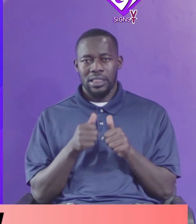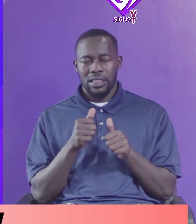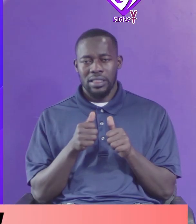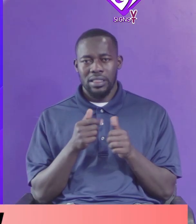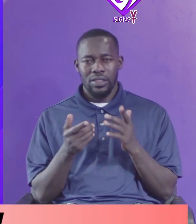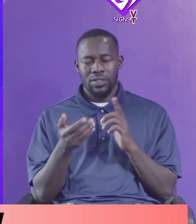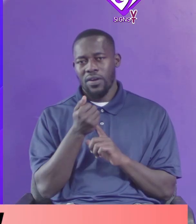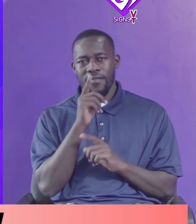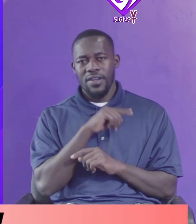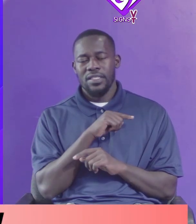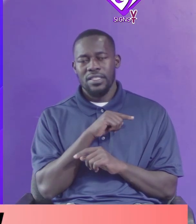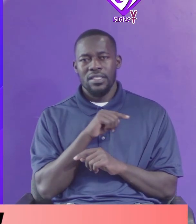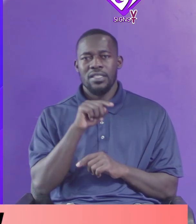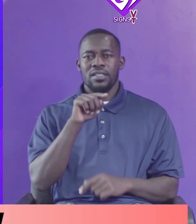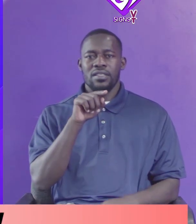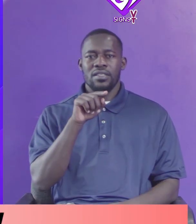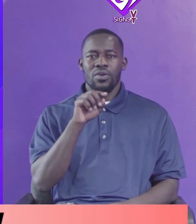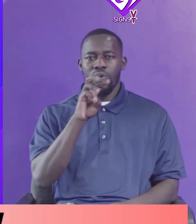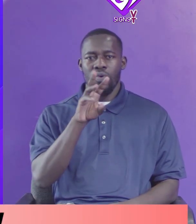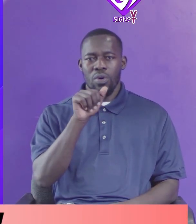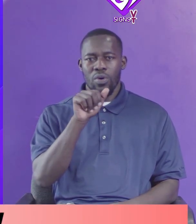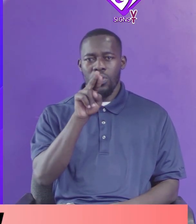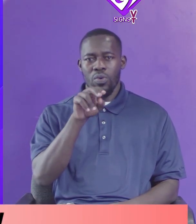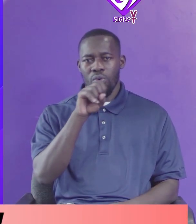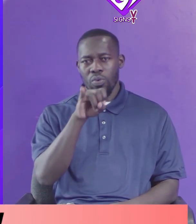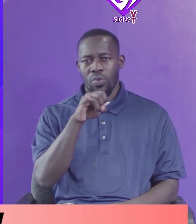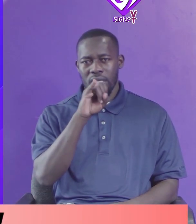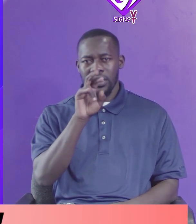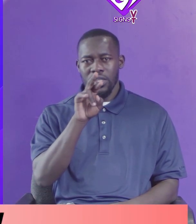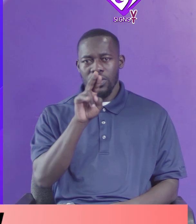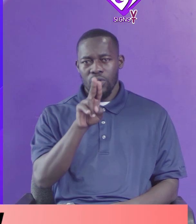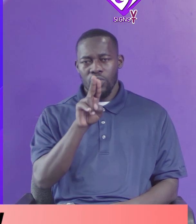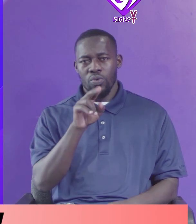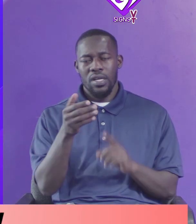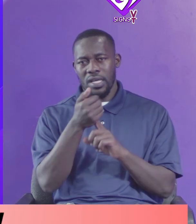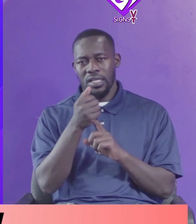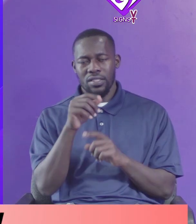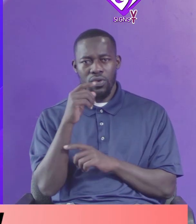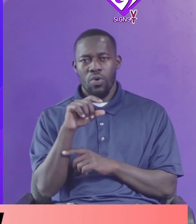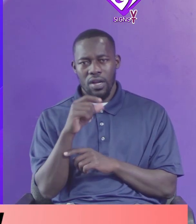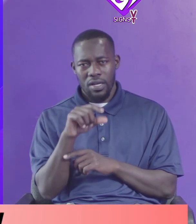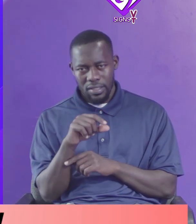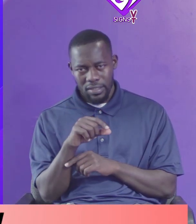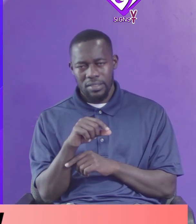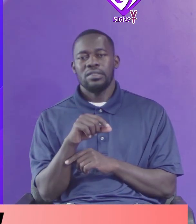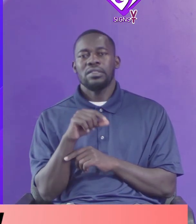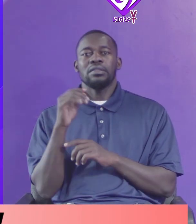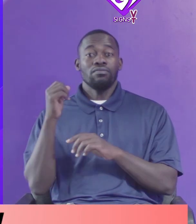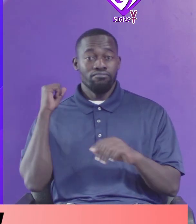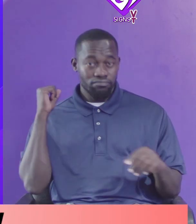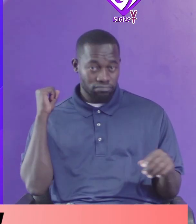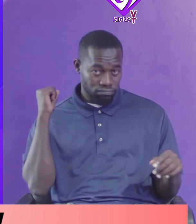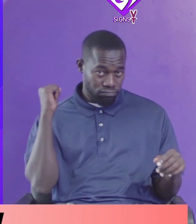had Lucas Wanjiru, who settled for gold in the 3,000 meters race, men's steeplechase. And also we